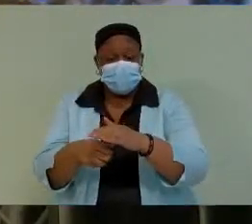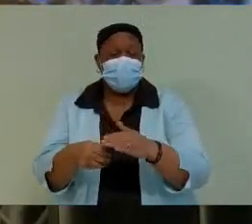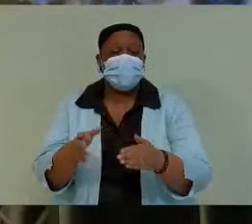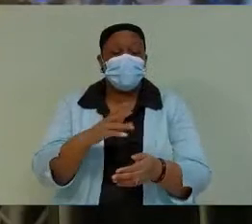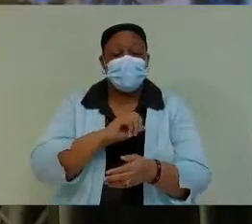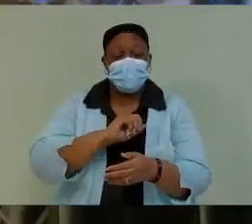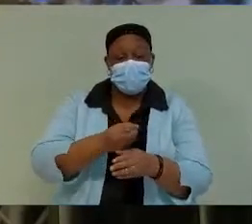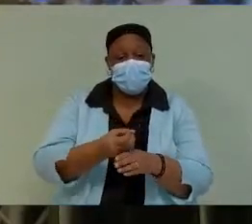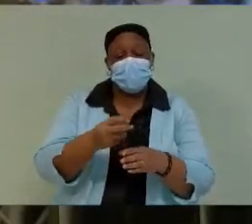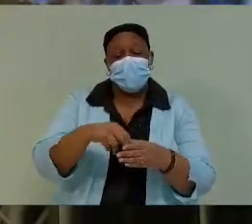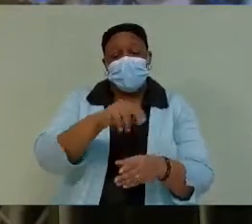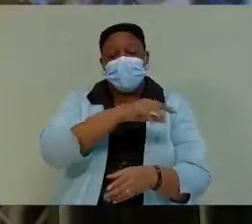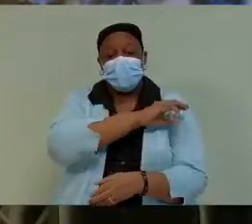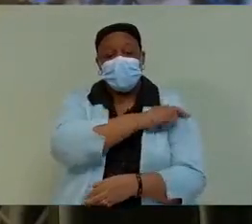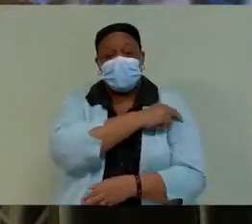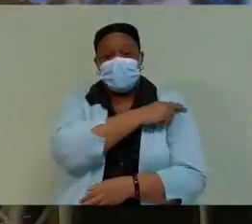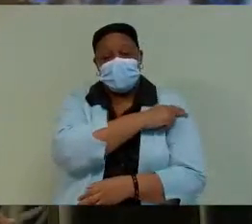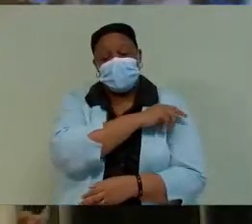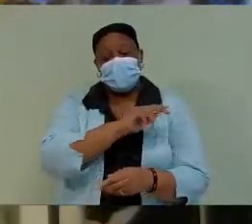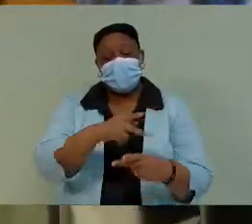sites. Thank you very much.